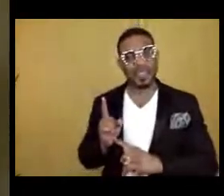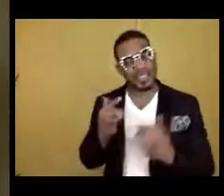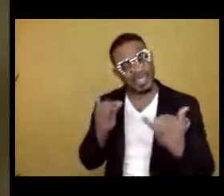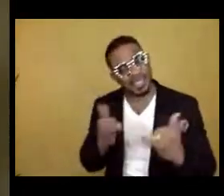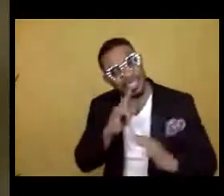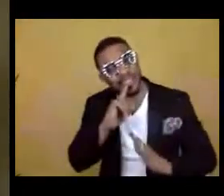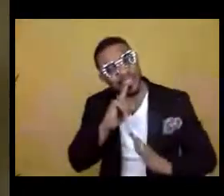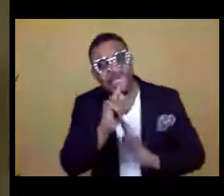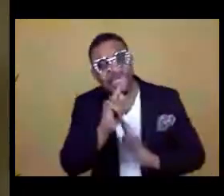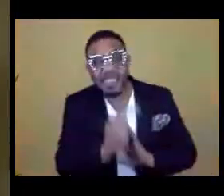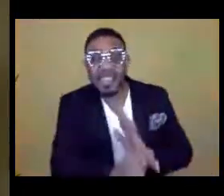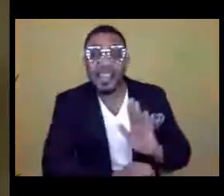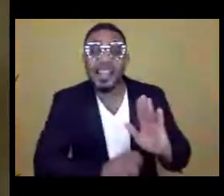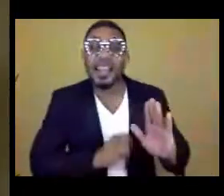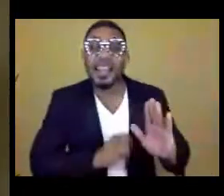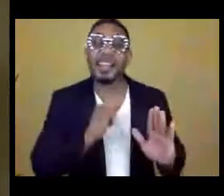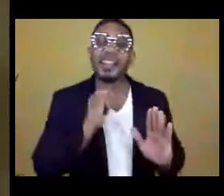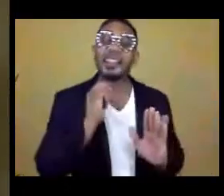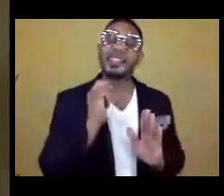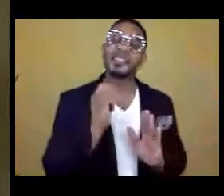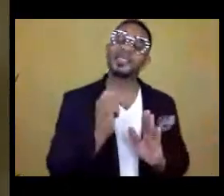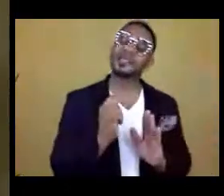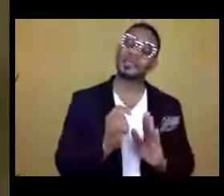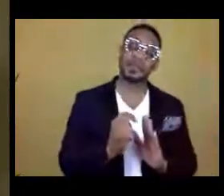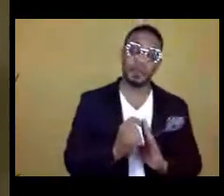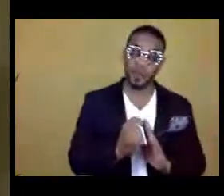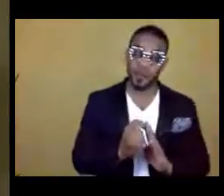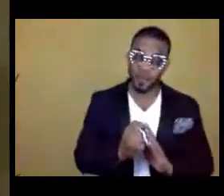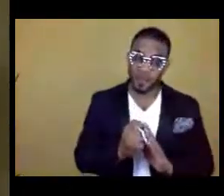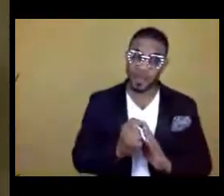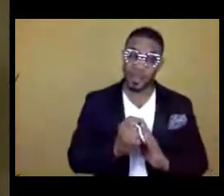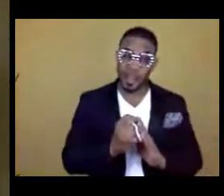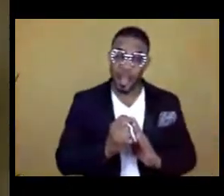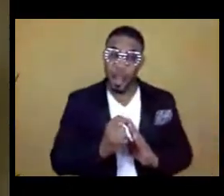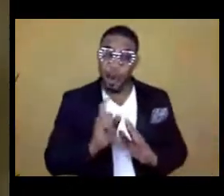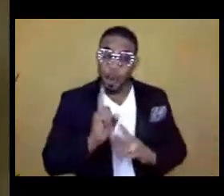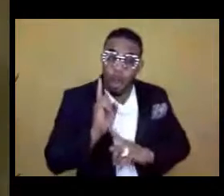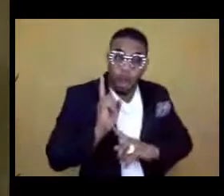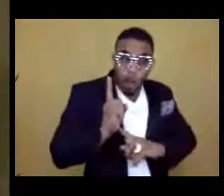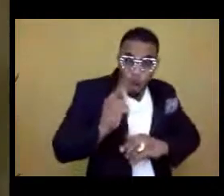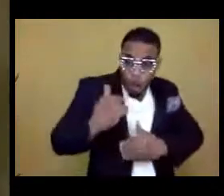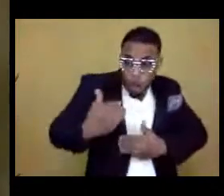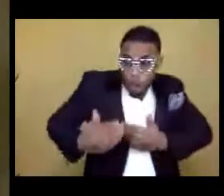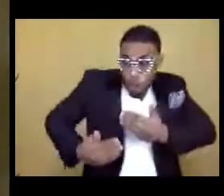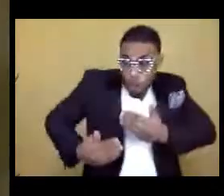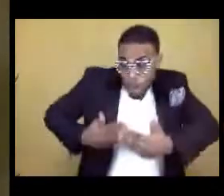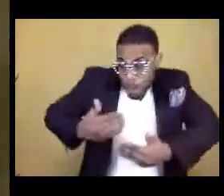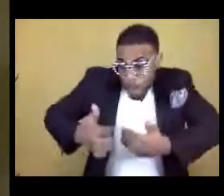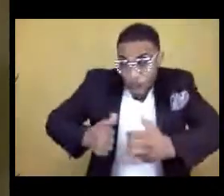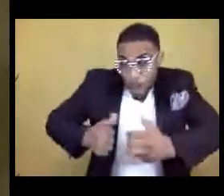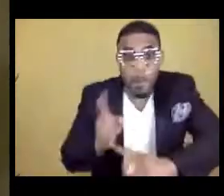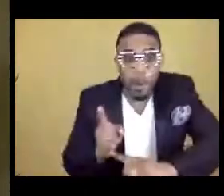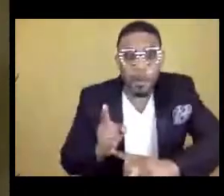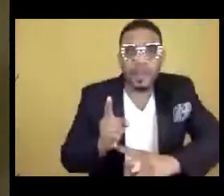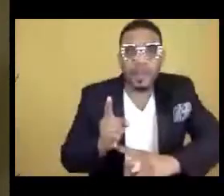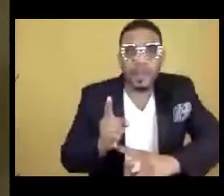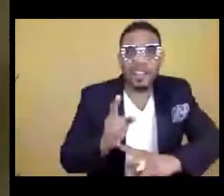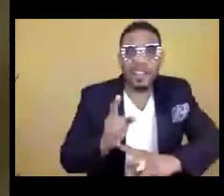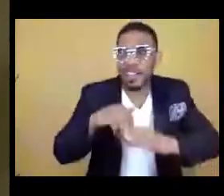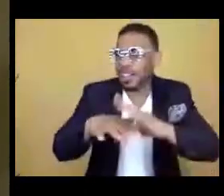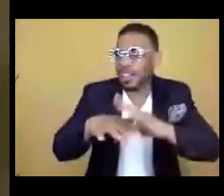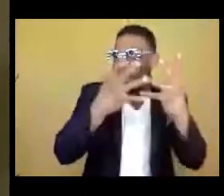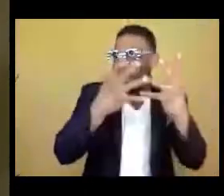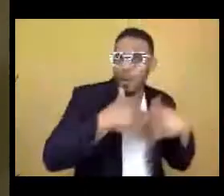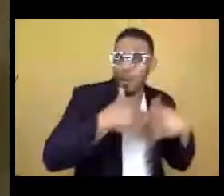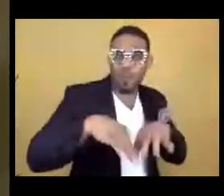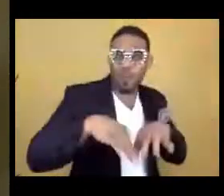This is the time when the momentum and the moment are